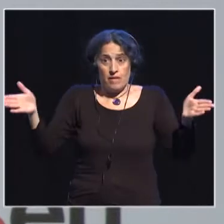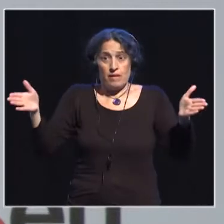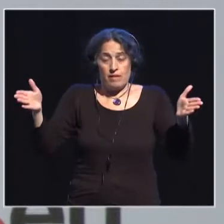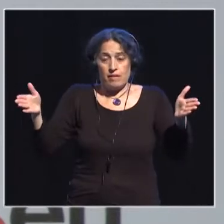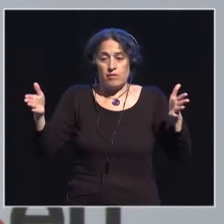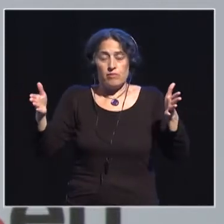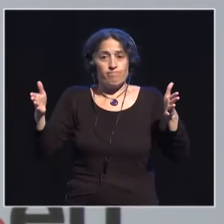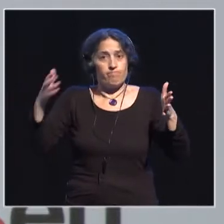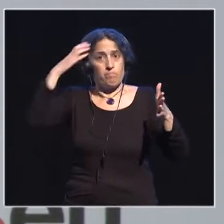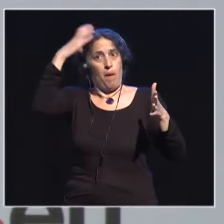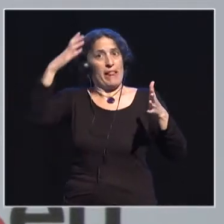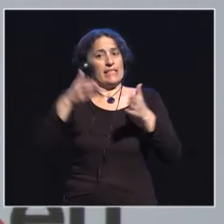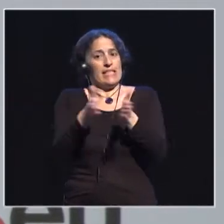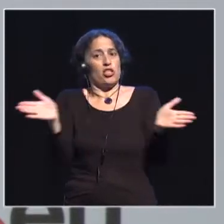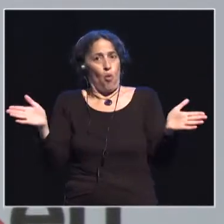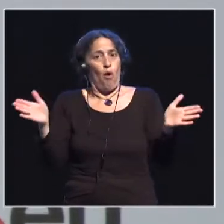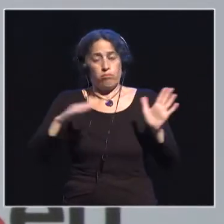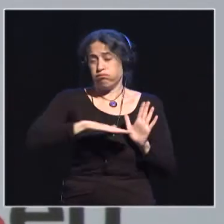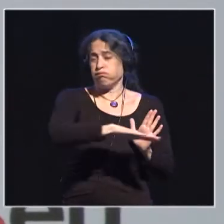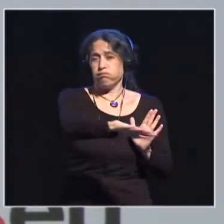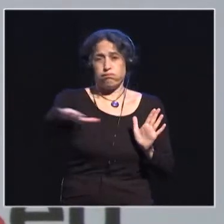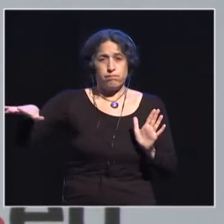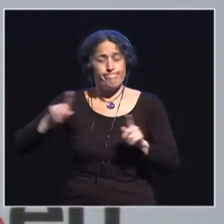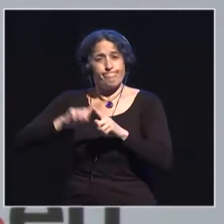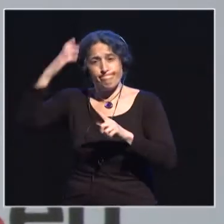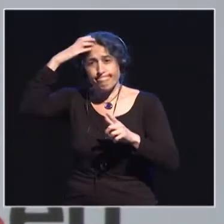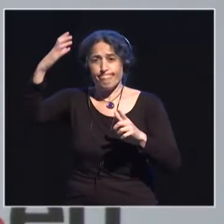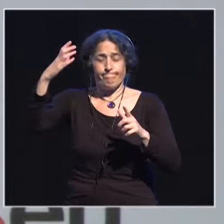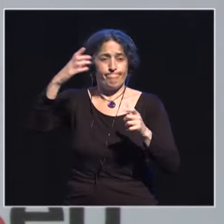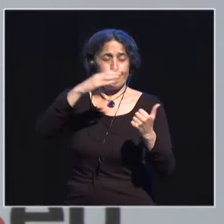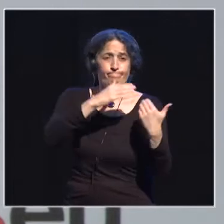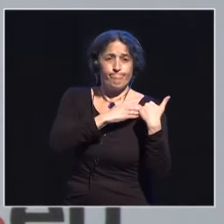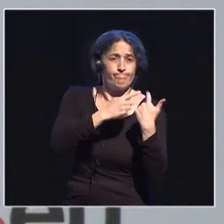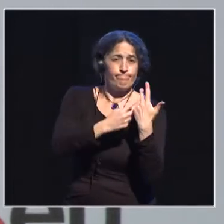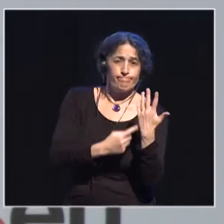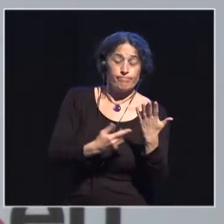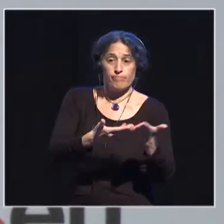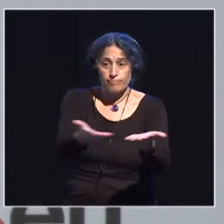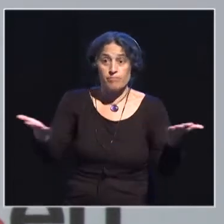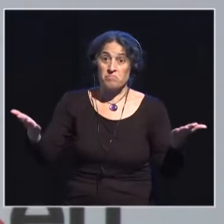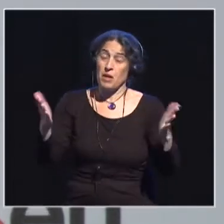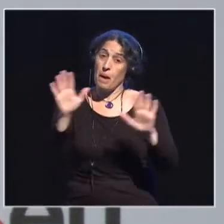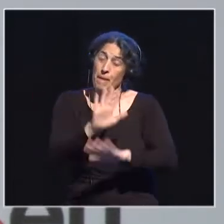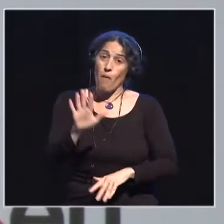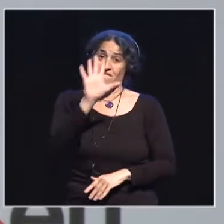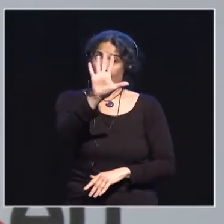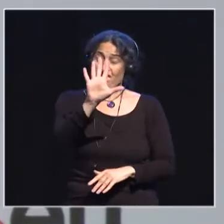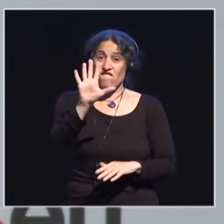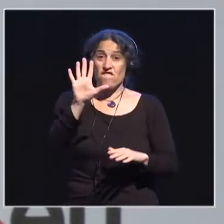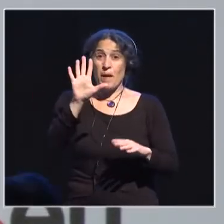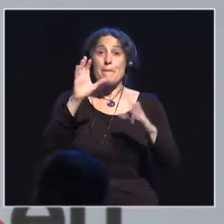And so to give you an order of magnitude what this represents, this is close to $5 billion of investment